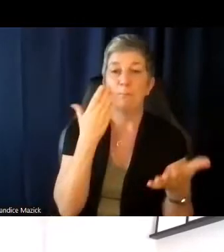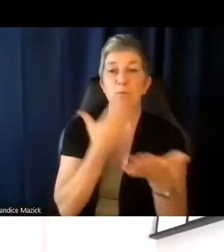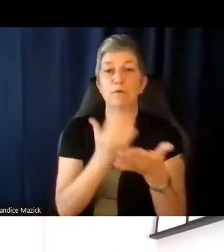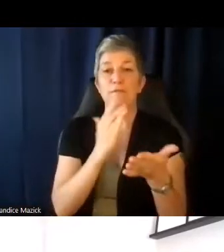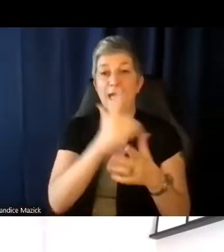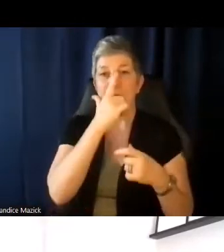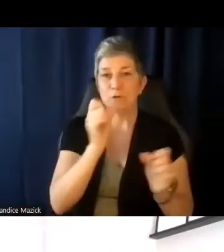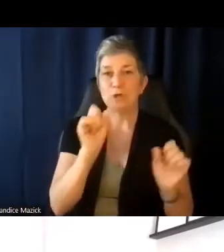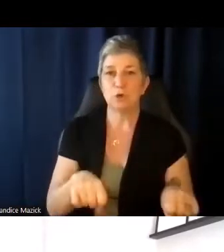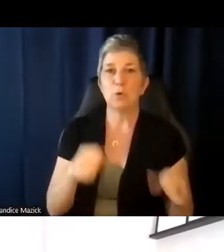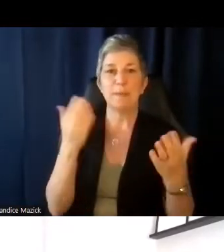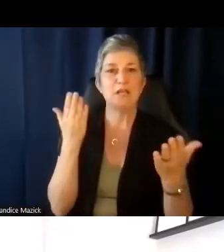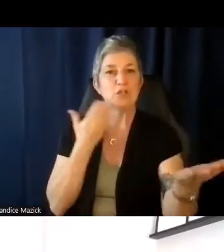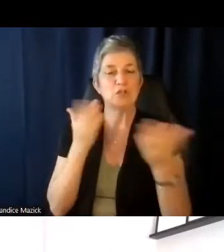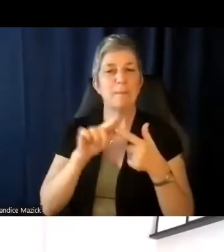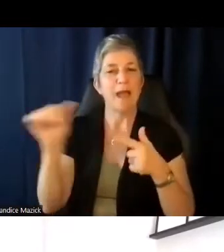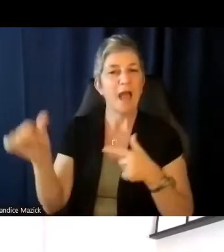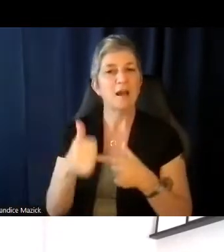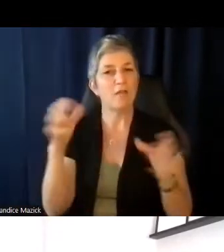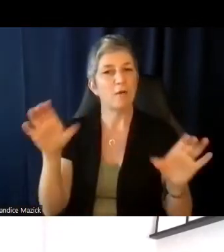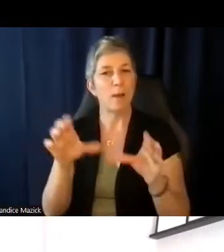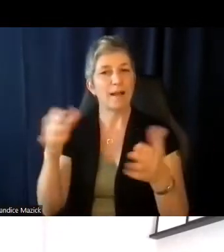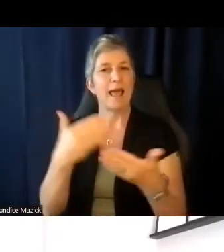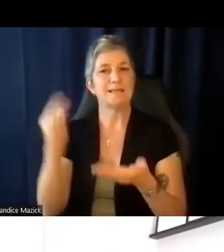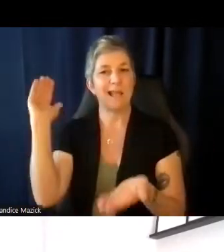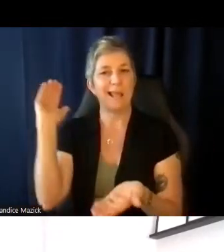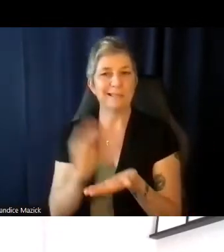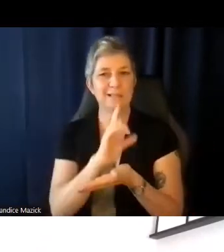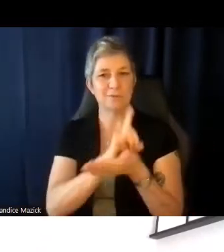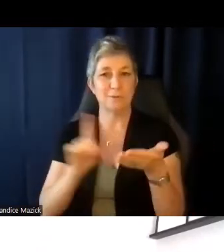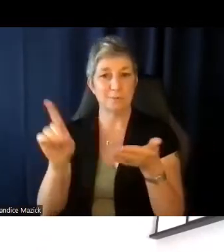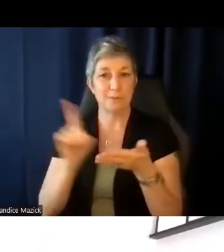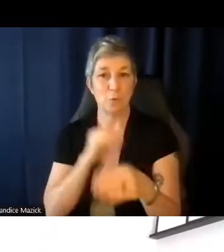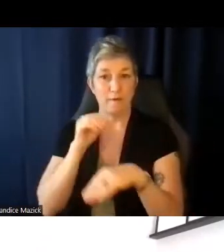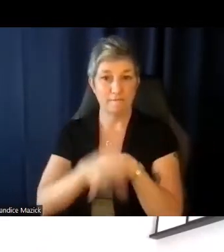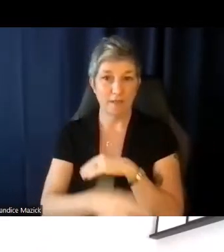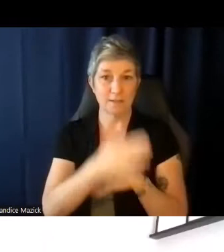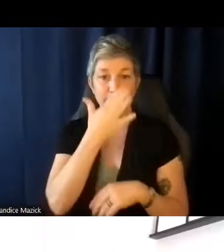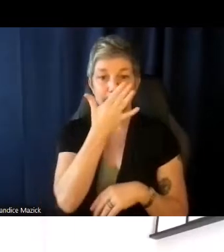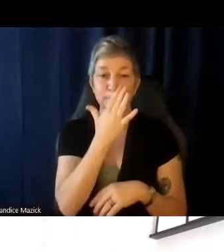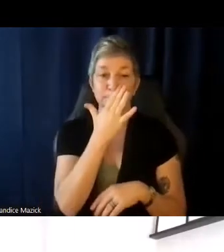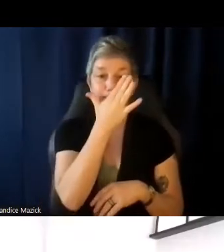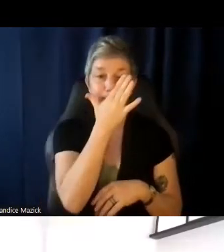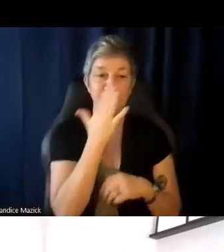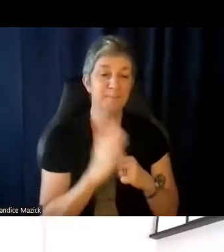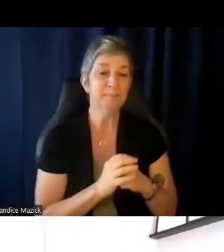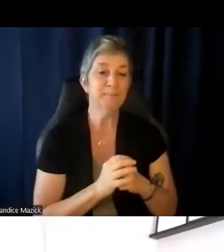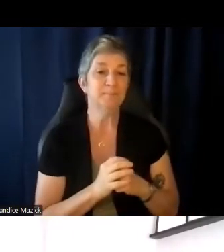be served by another practice that has a less discriminatory effect.